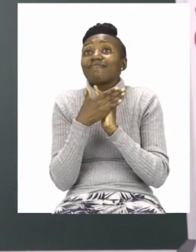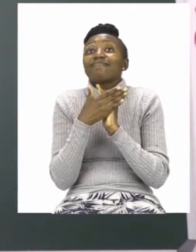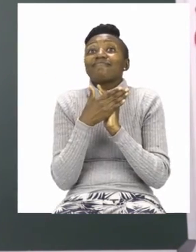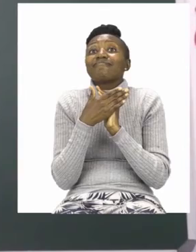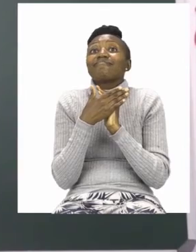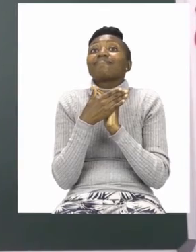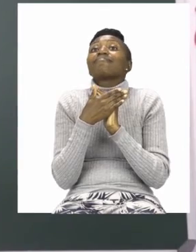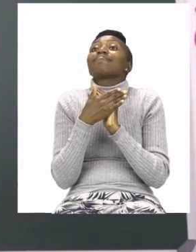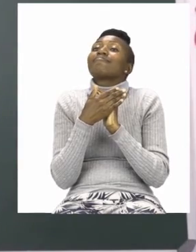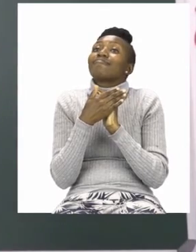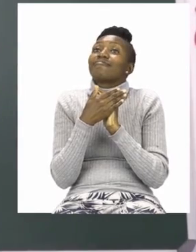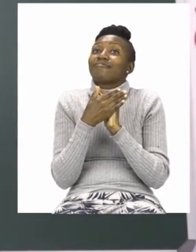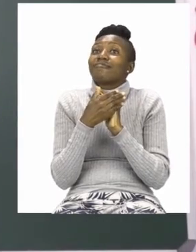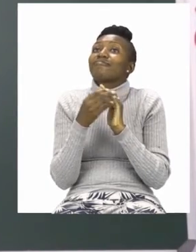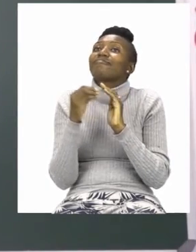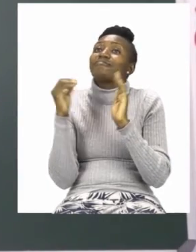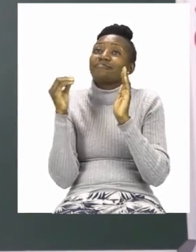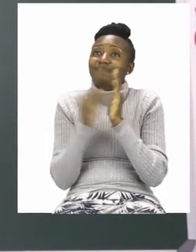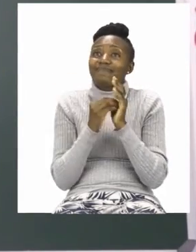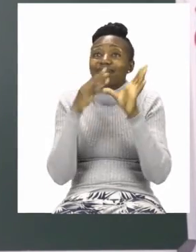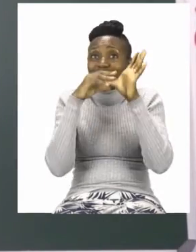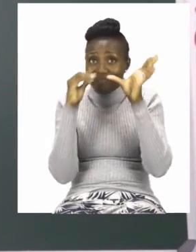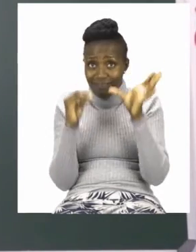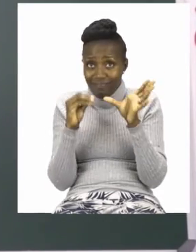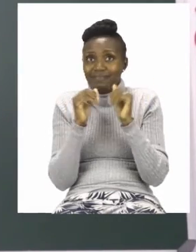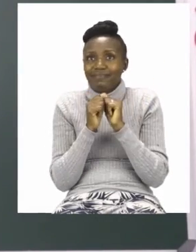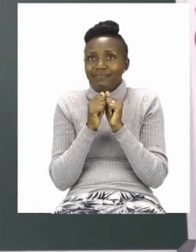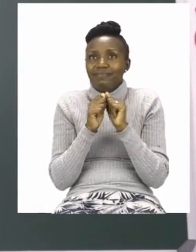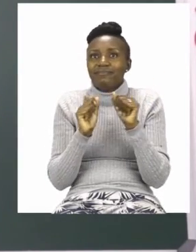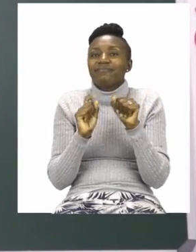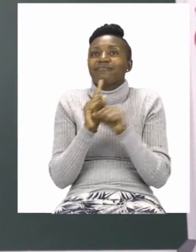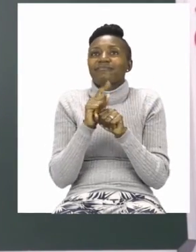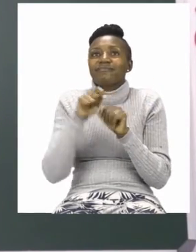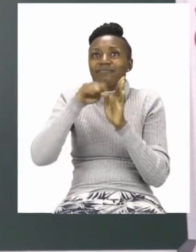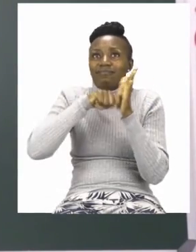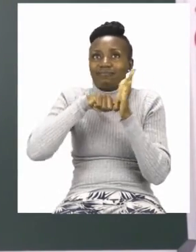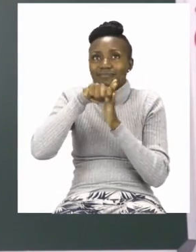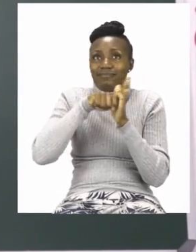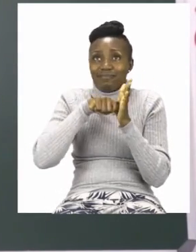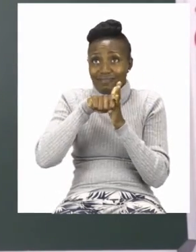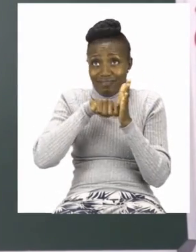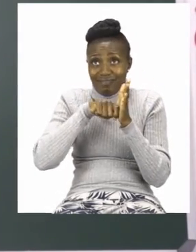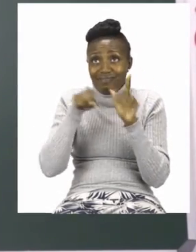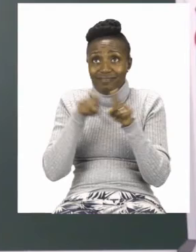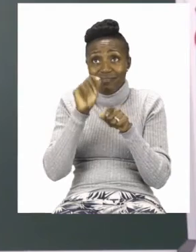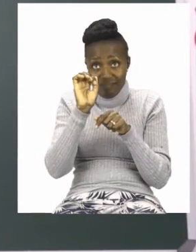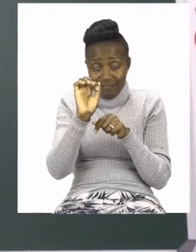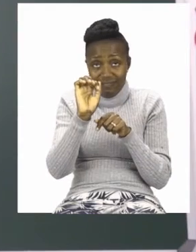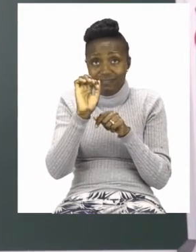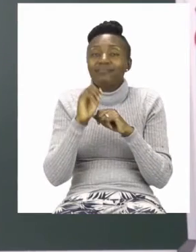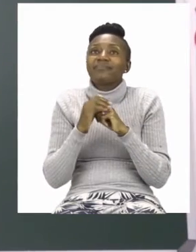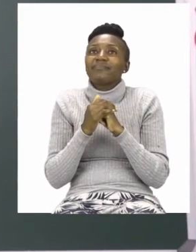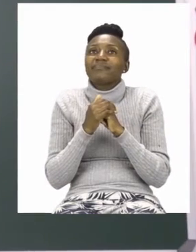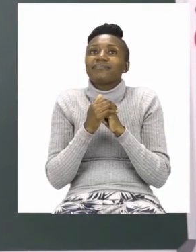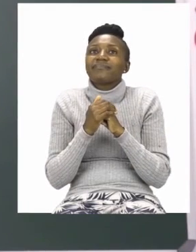to put my leaves. I'm going to use my glue, which is exactly what you are going to use too. I'm